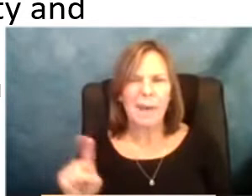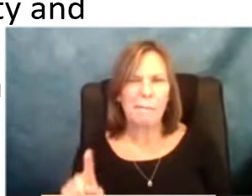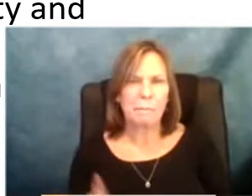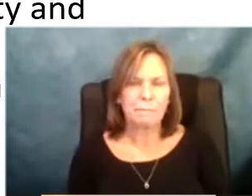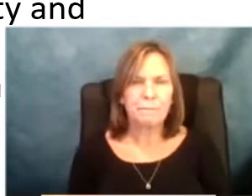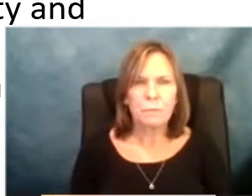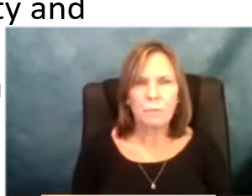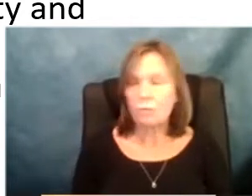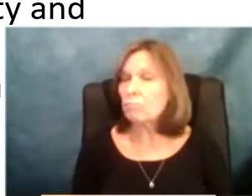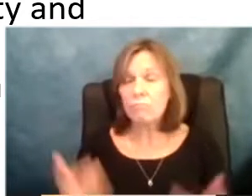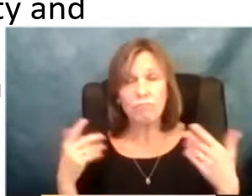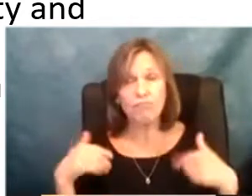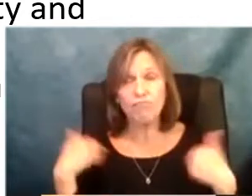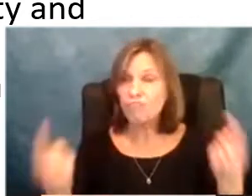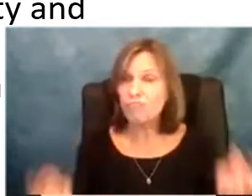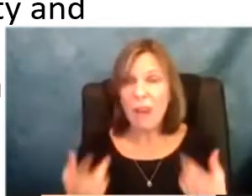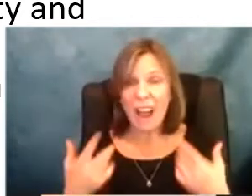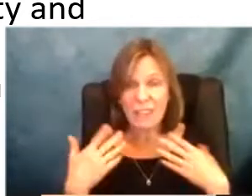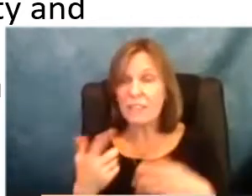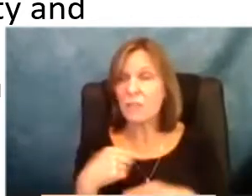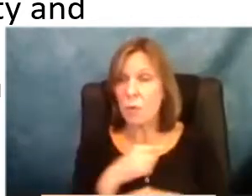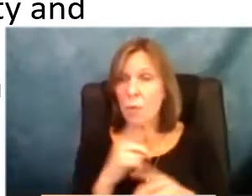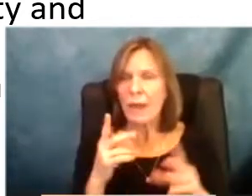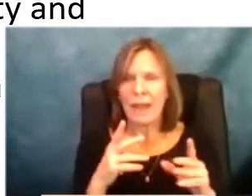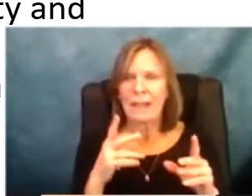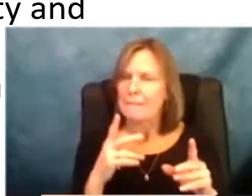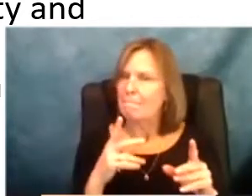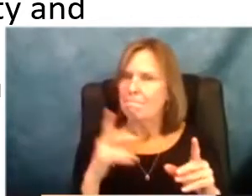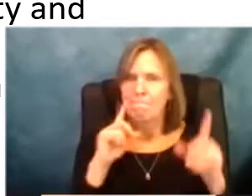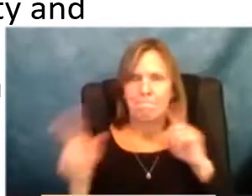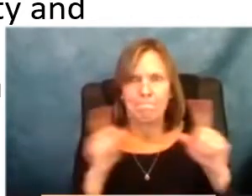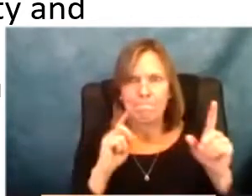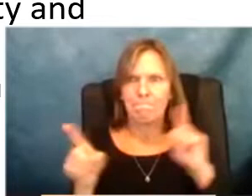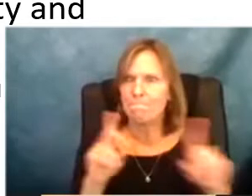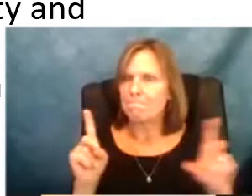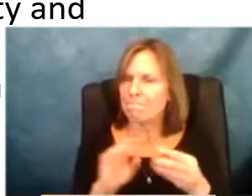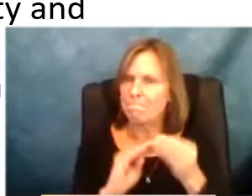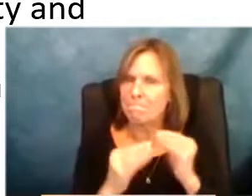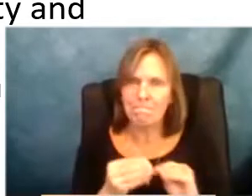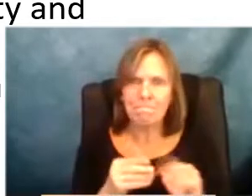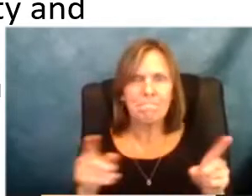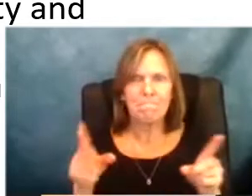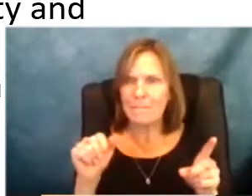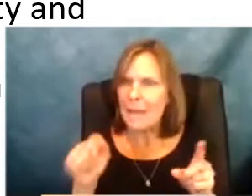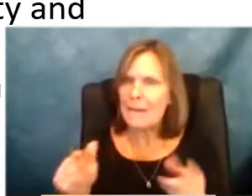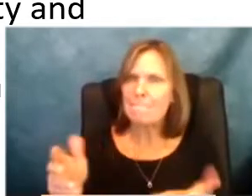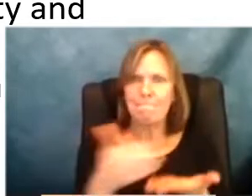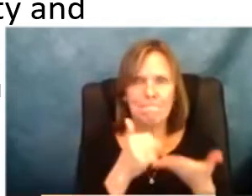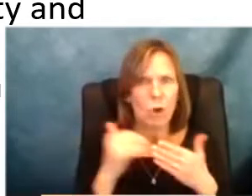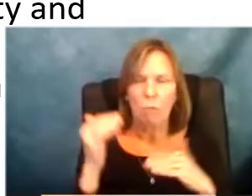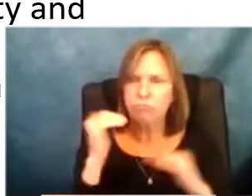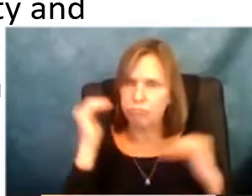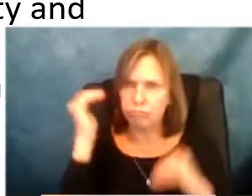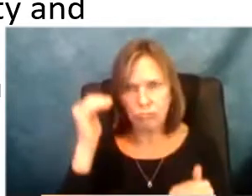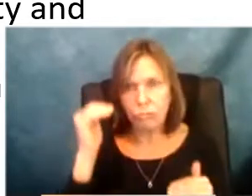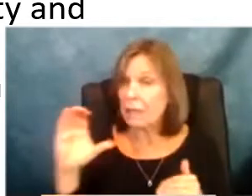But throughout this, we've identified major data limitations and discrepancies, right? So we have seen disparities between